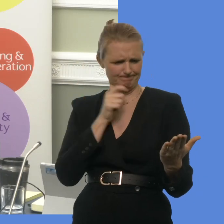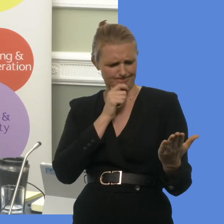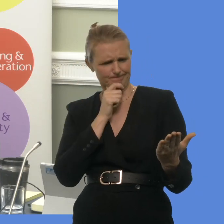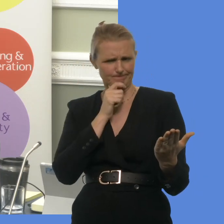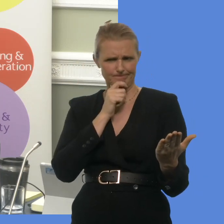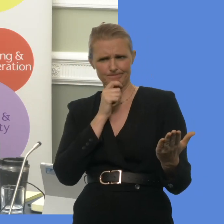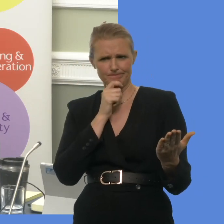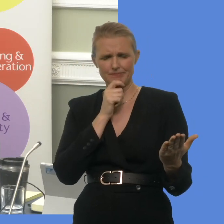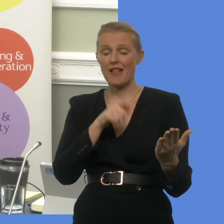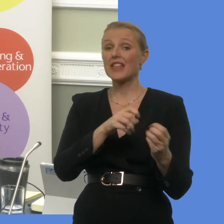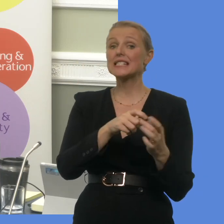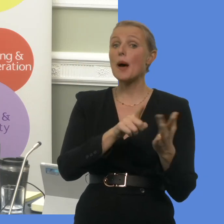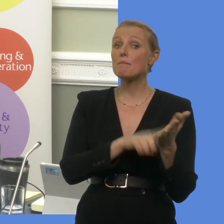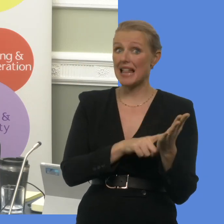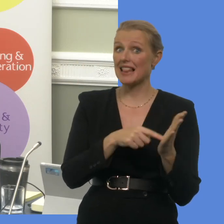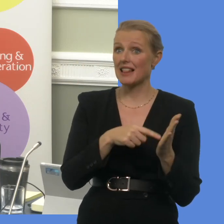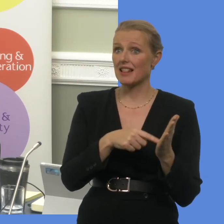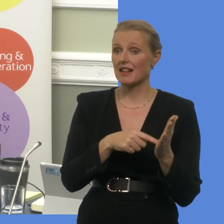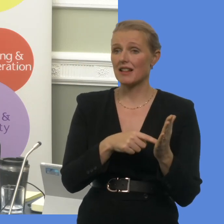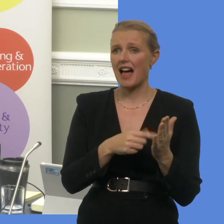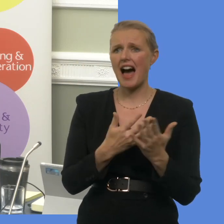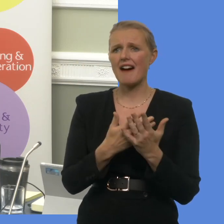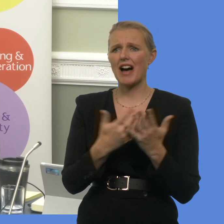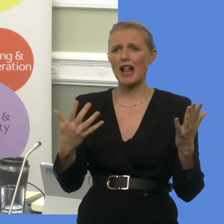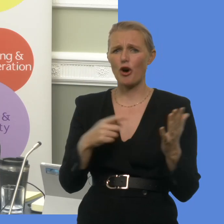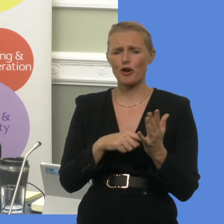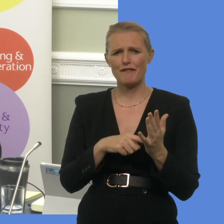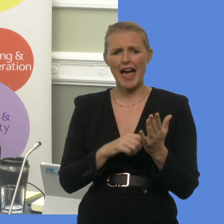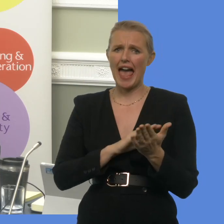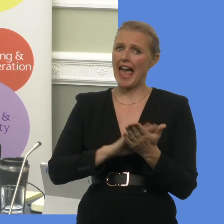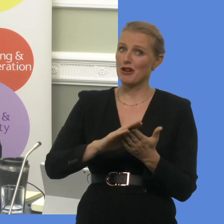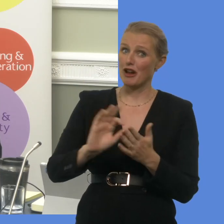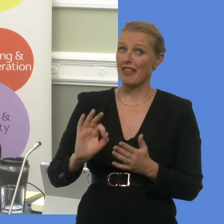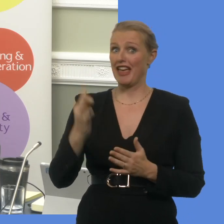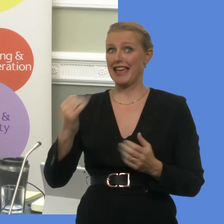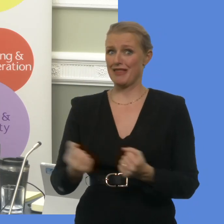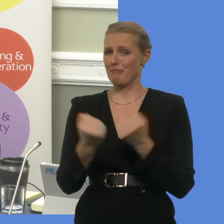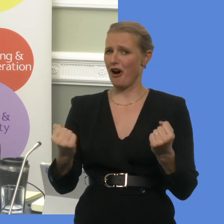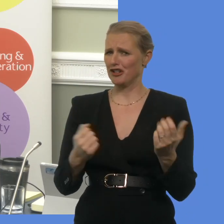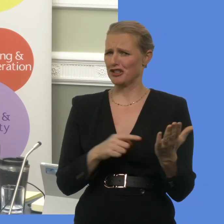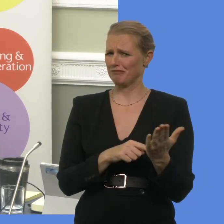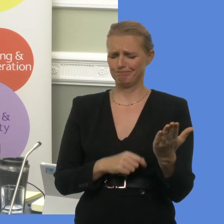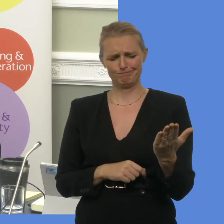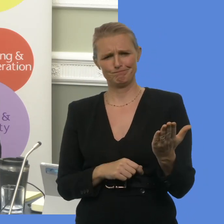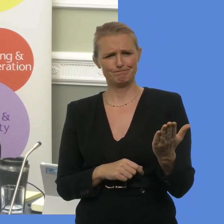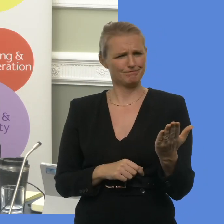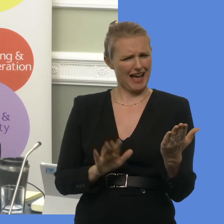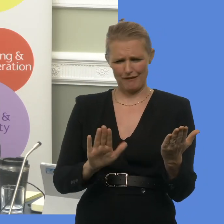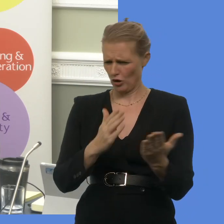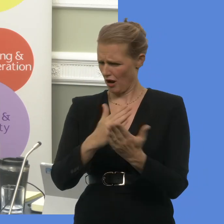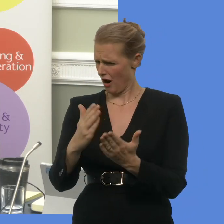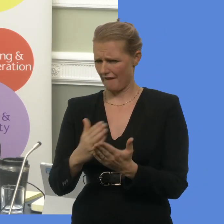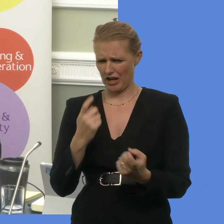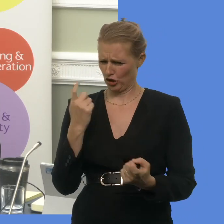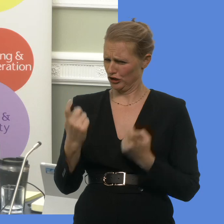This is a bill with significant, what are known as Henry VIII powers, and that I have to say is something that I think we will have to